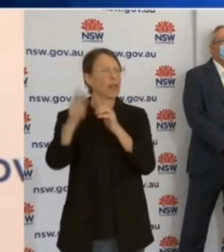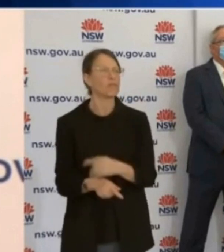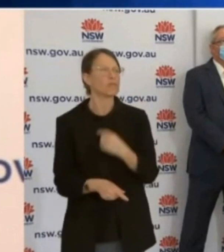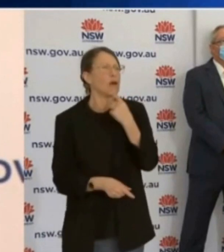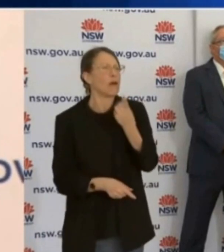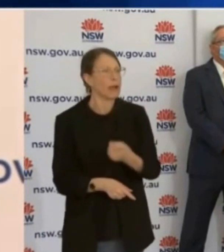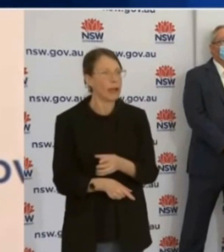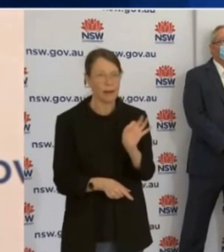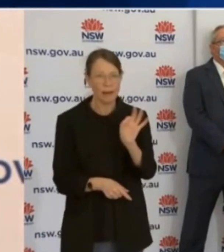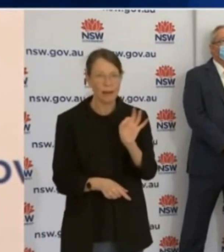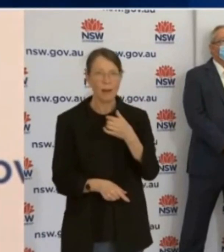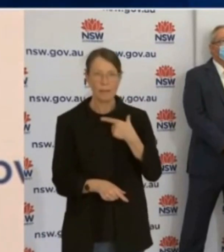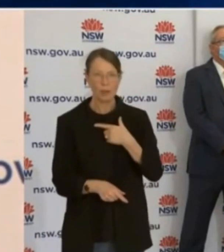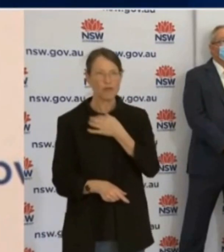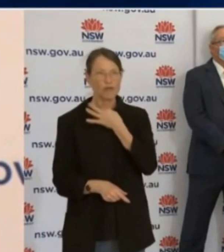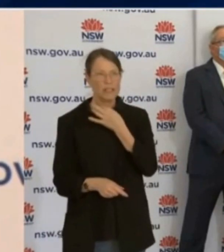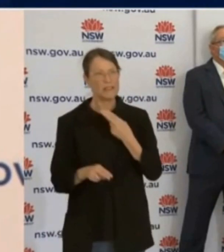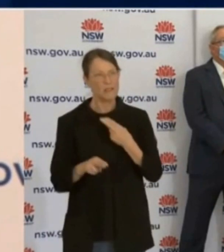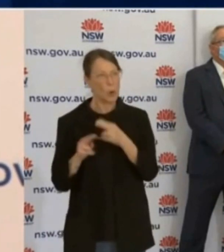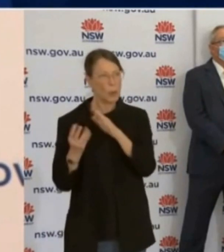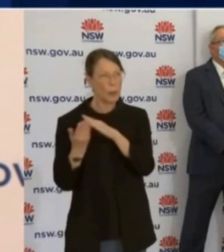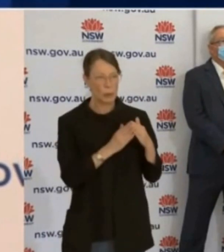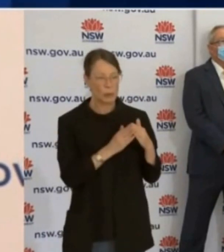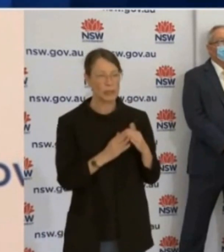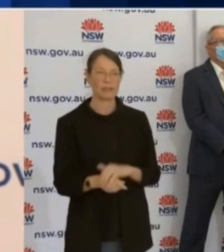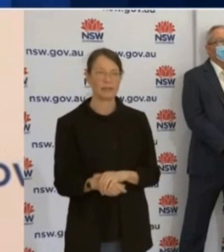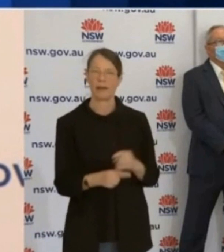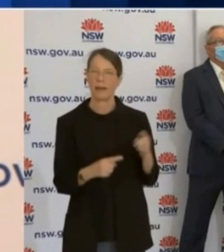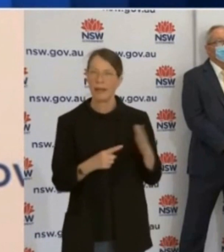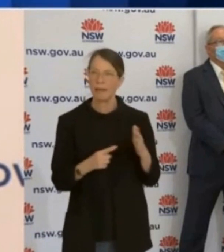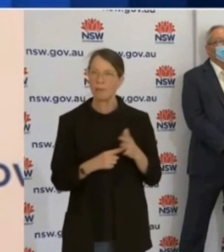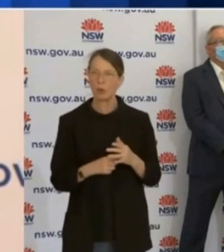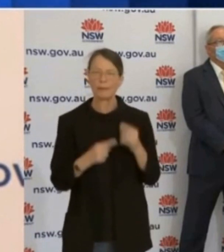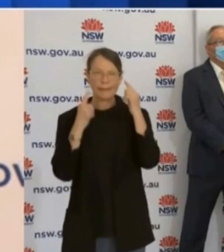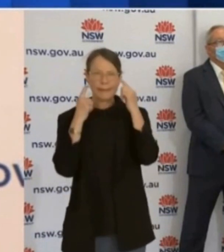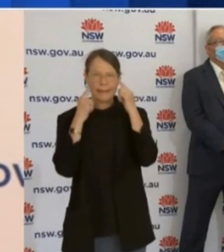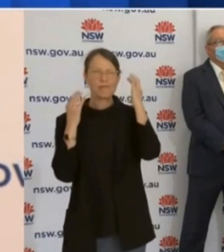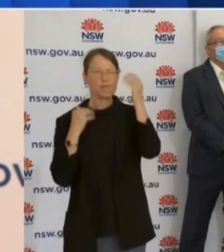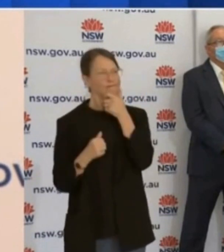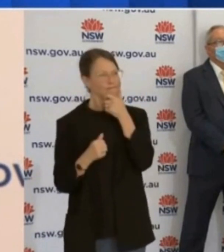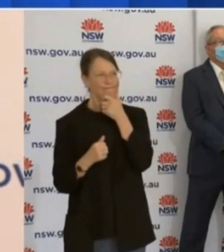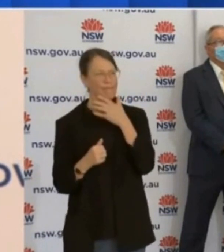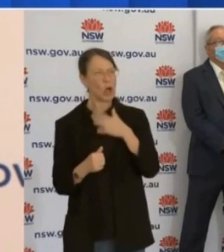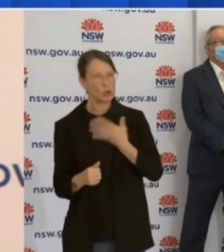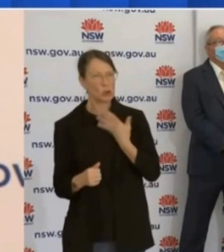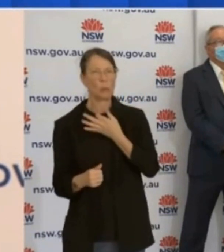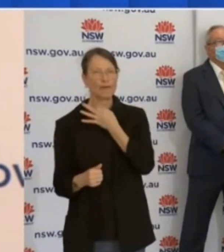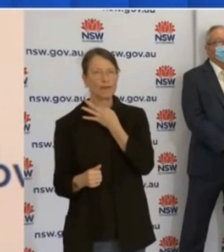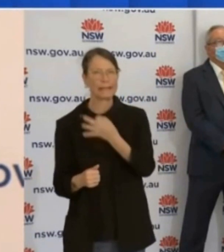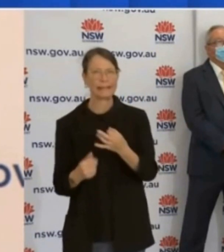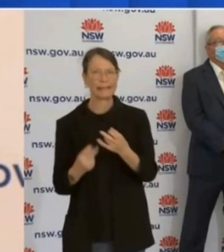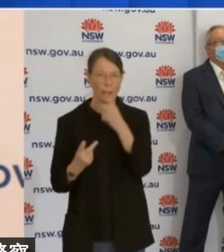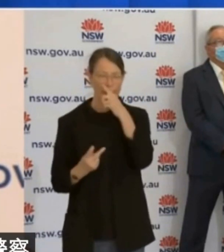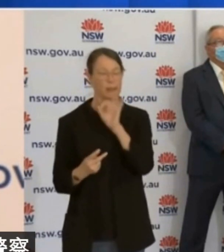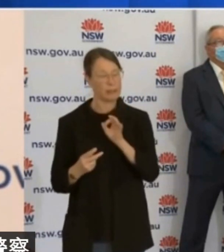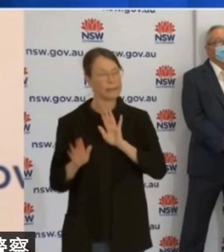New South Wales back to normal as quickly as possible. I've outlined what happened in North Region just in the last 24 hours, a